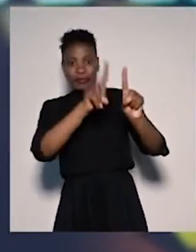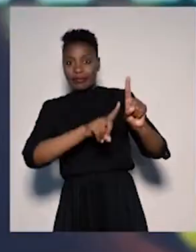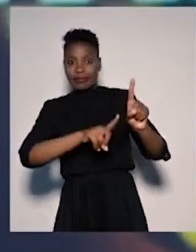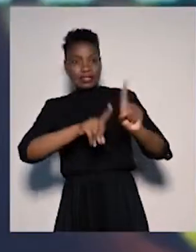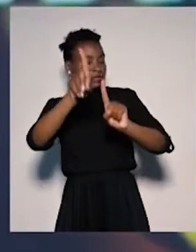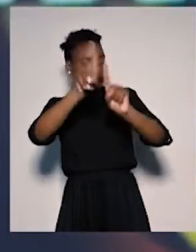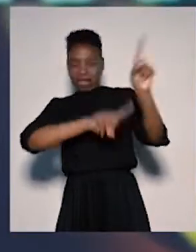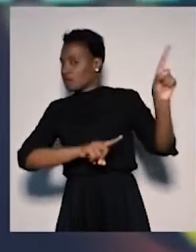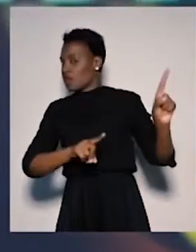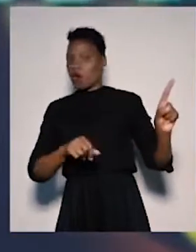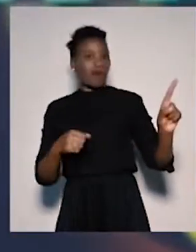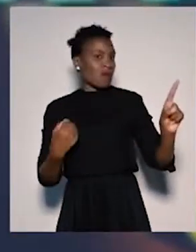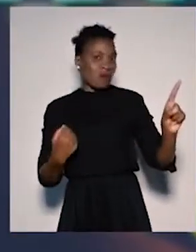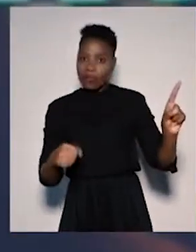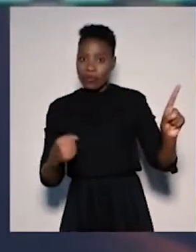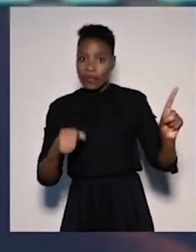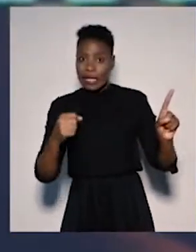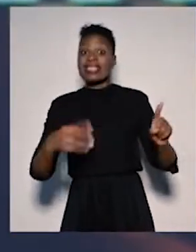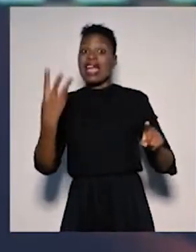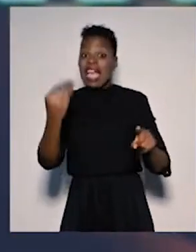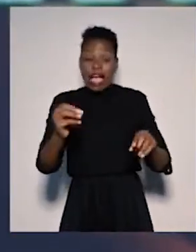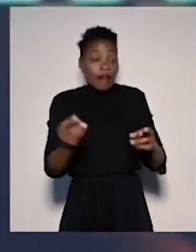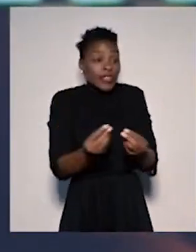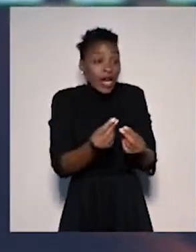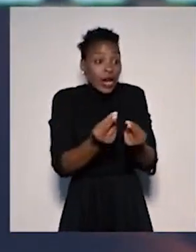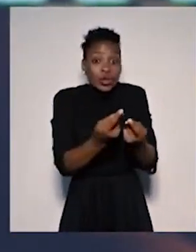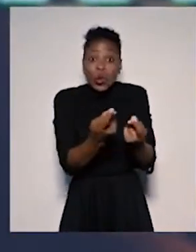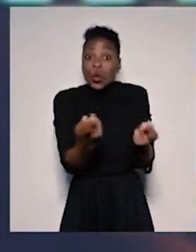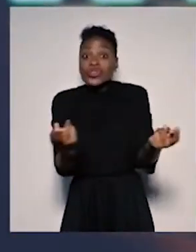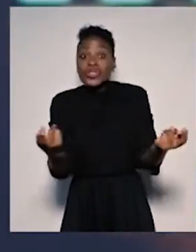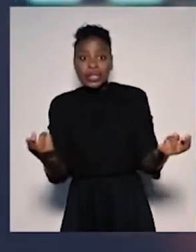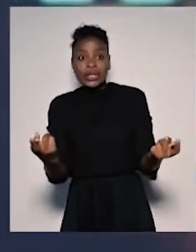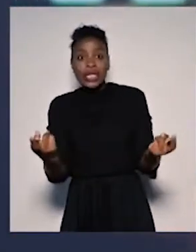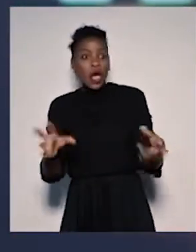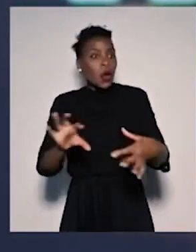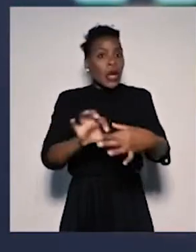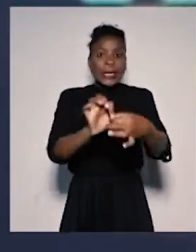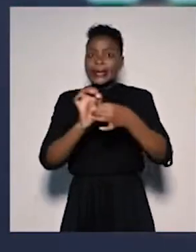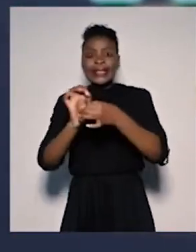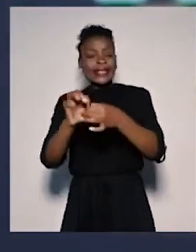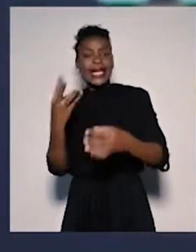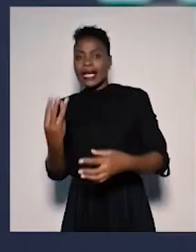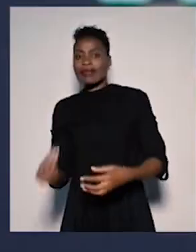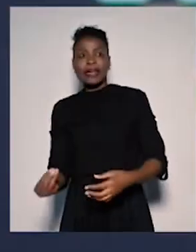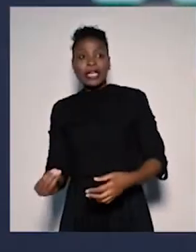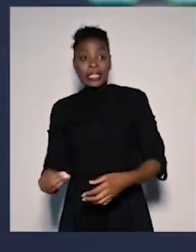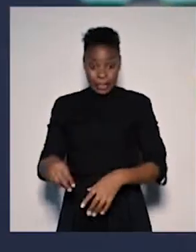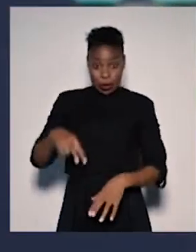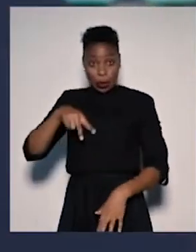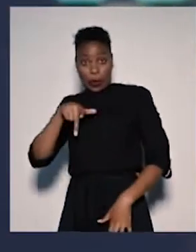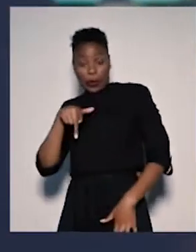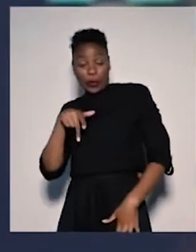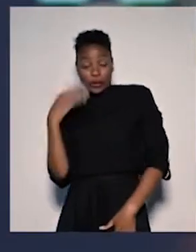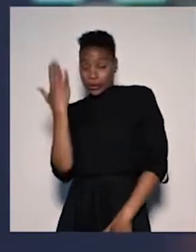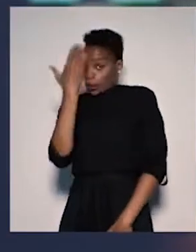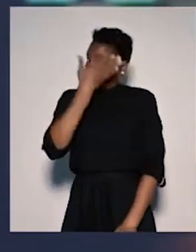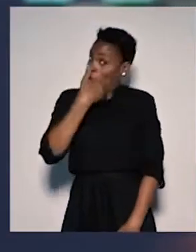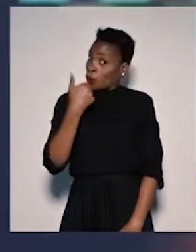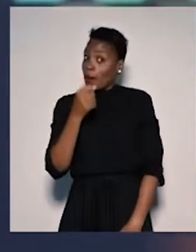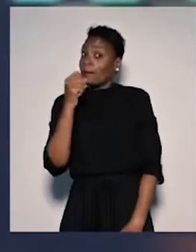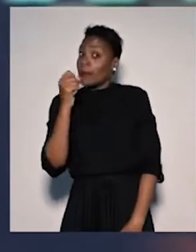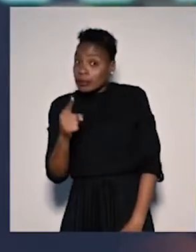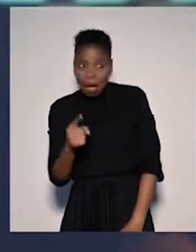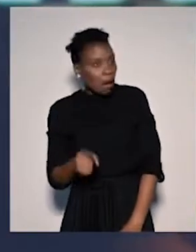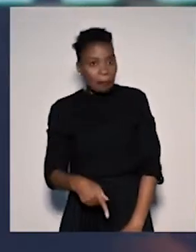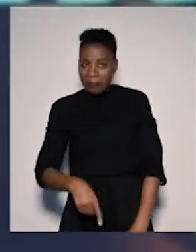most talented people. They've got the resources. They've got the connections. They've got the charisma. They've got the walk. They've got the look. Marabai indao.